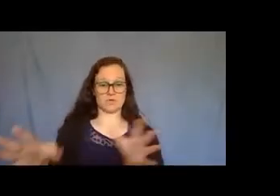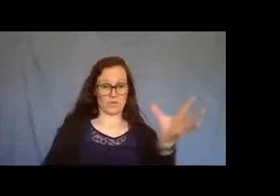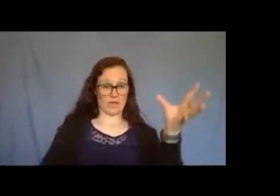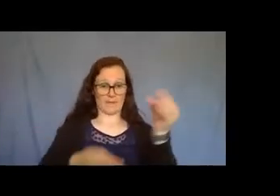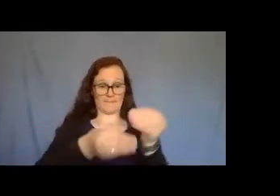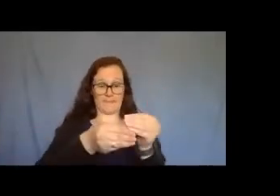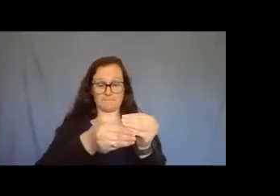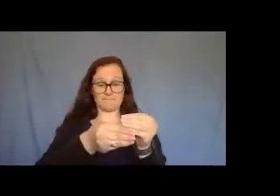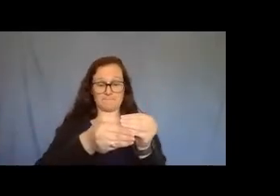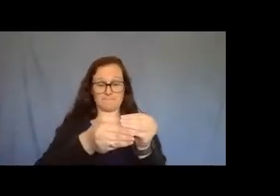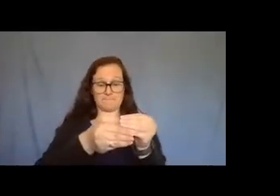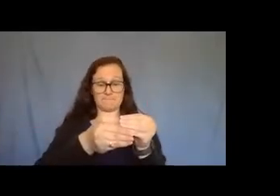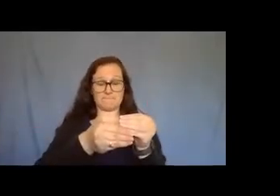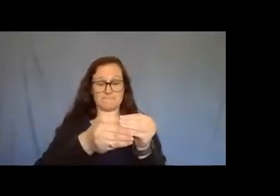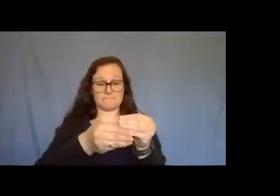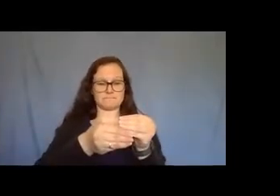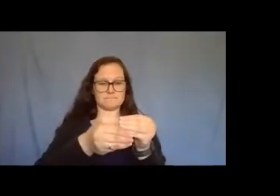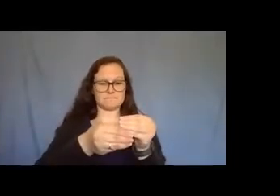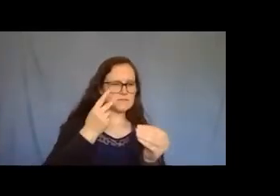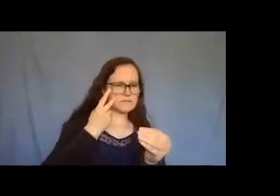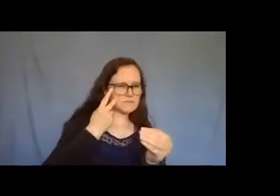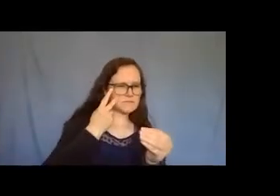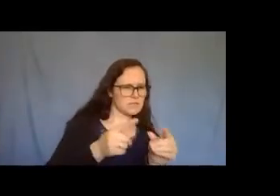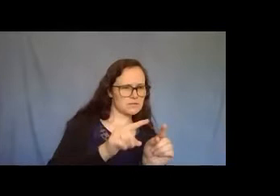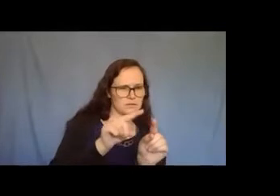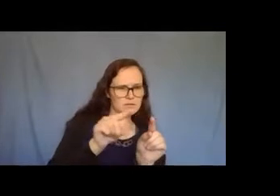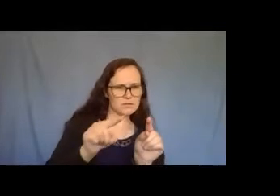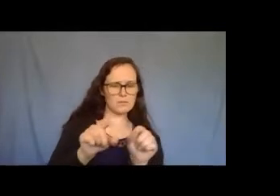cumulatively and you look for breaks in slope.